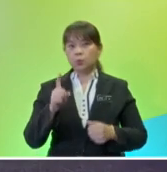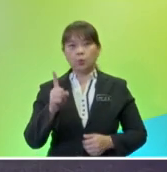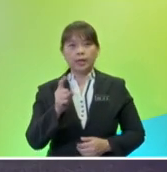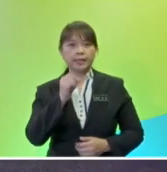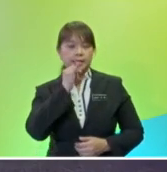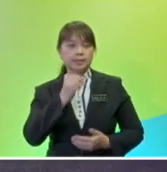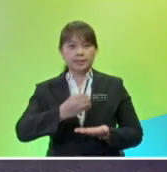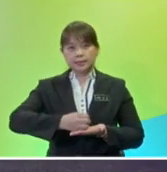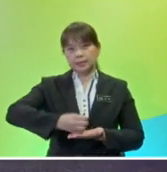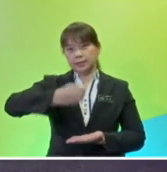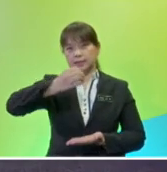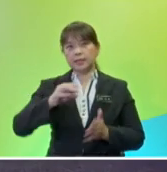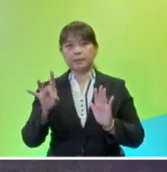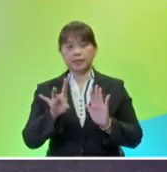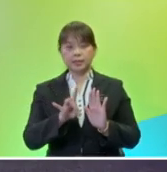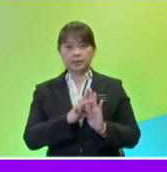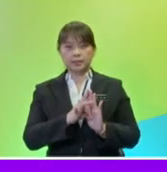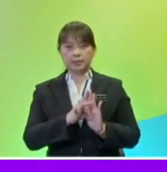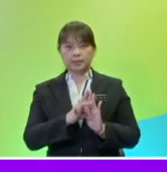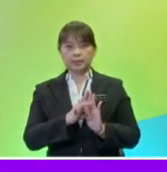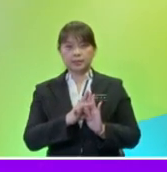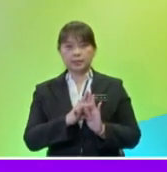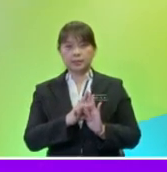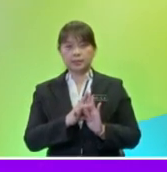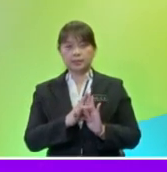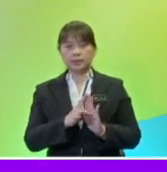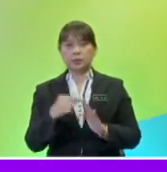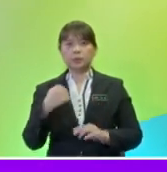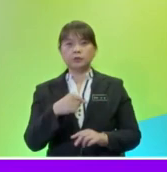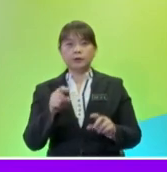cylinder magnet is a bit far, so we have to speed.